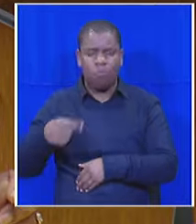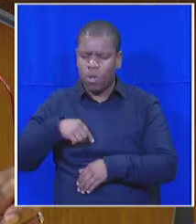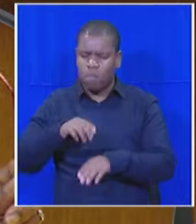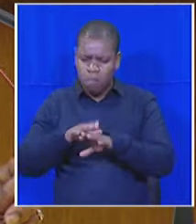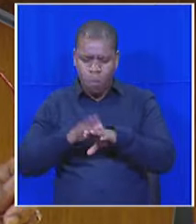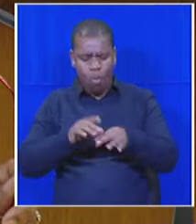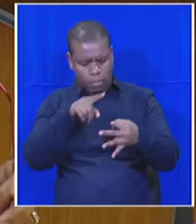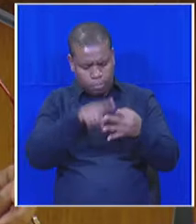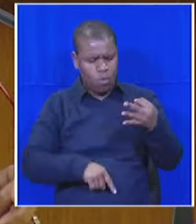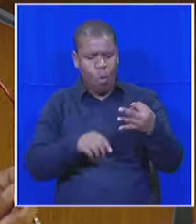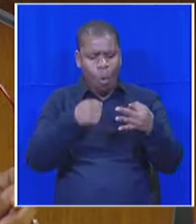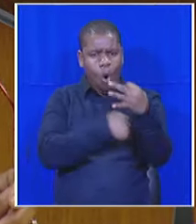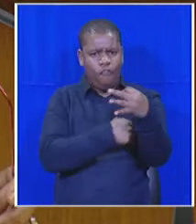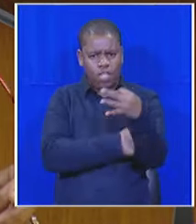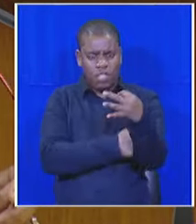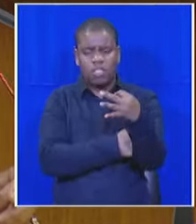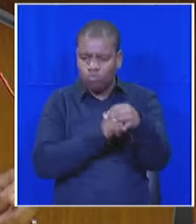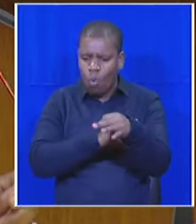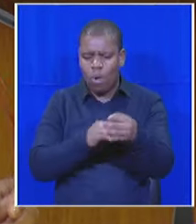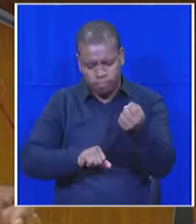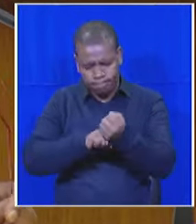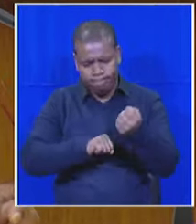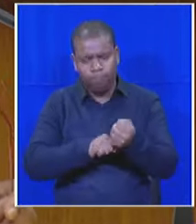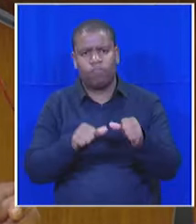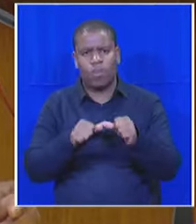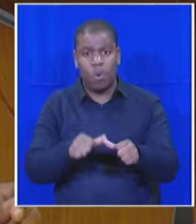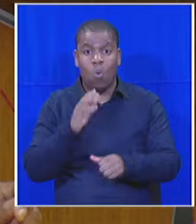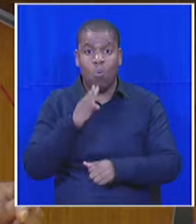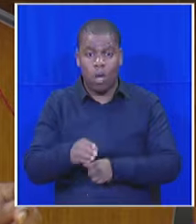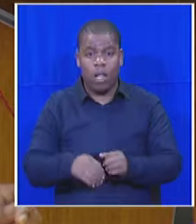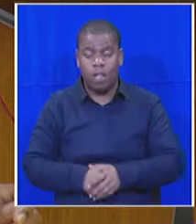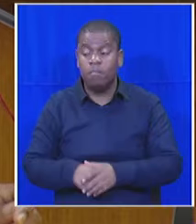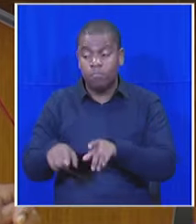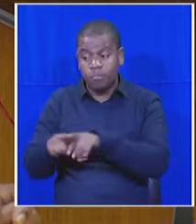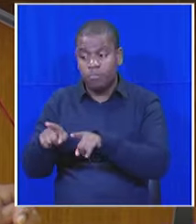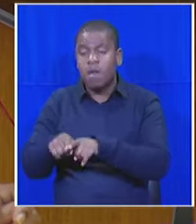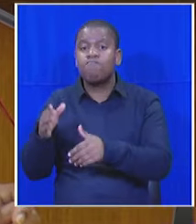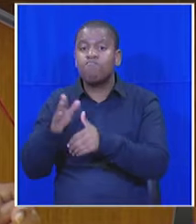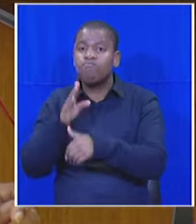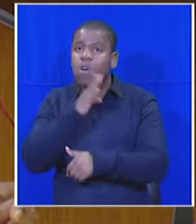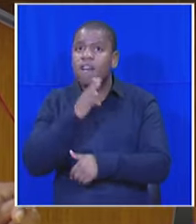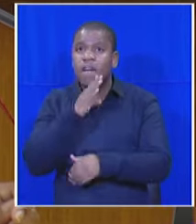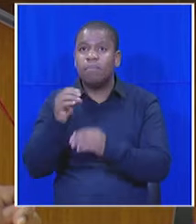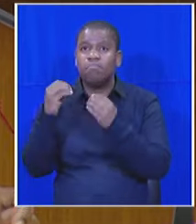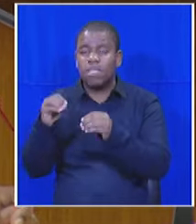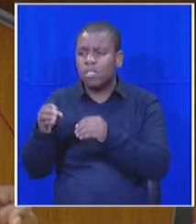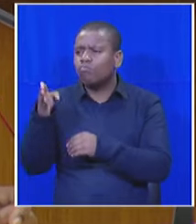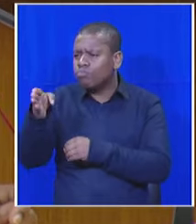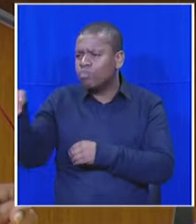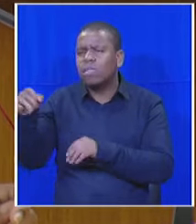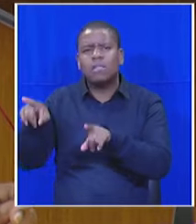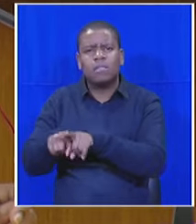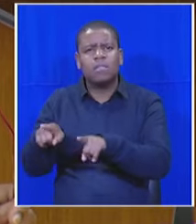3 offices that I've actually mentioned. And one other thing that is important is to start looking at private sector and corruption that takes